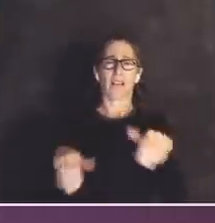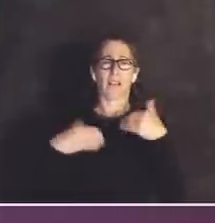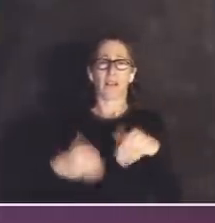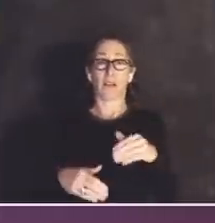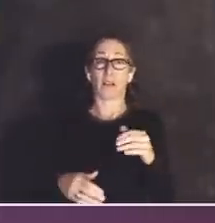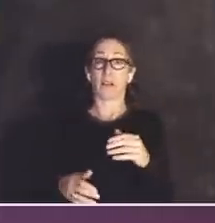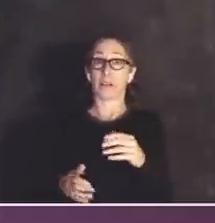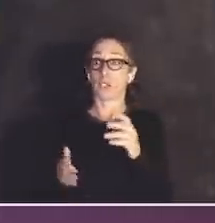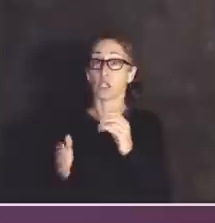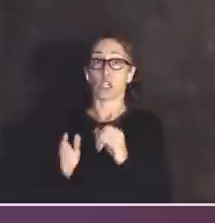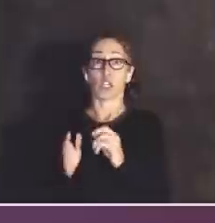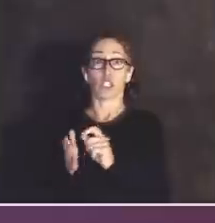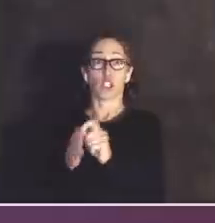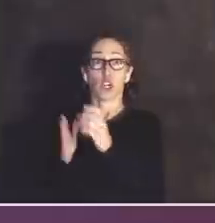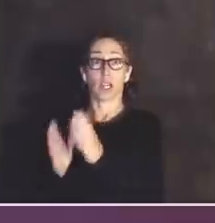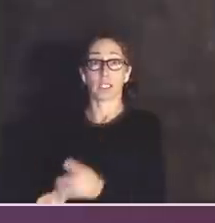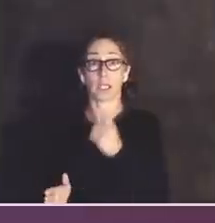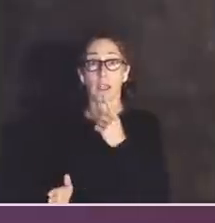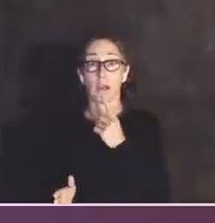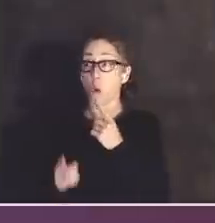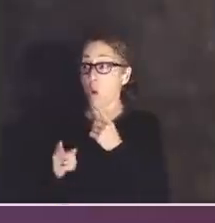a racist? Yes.